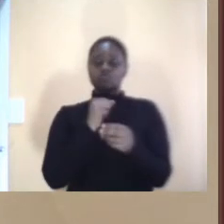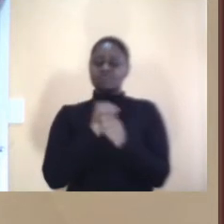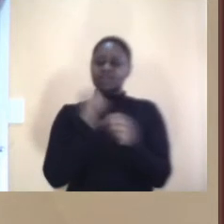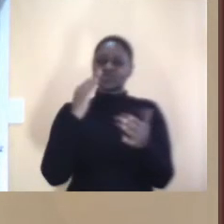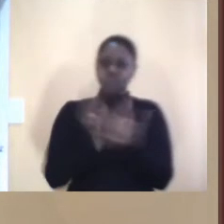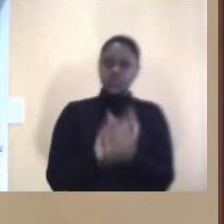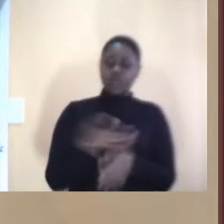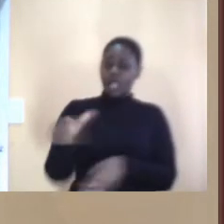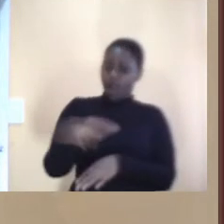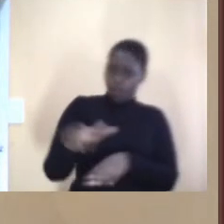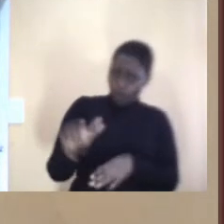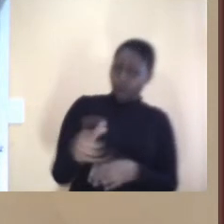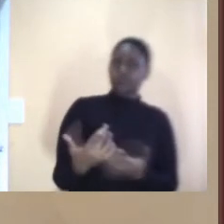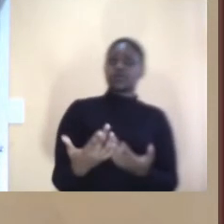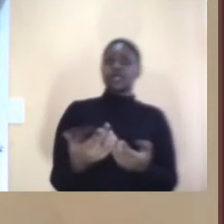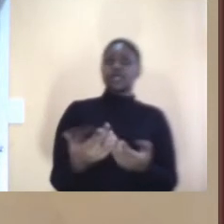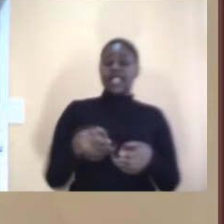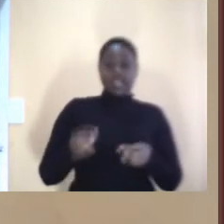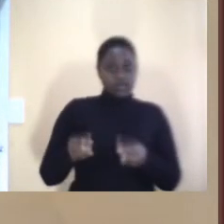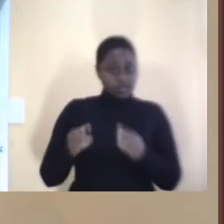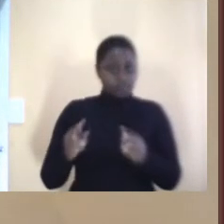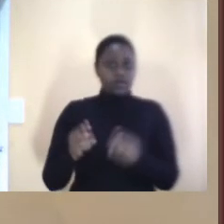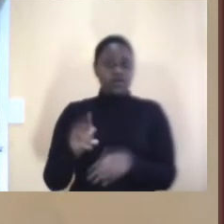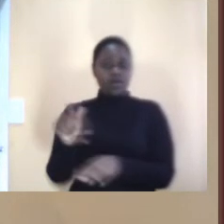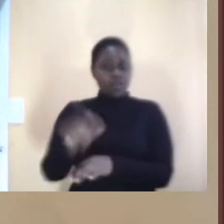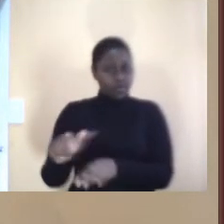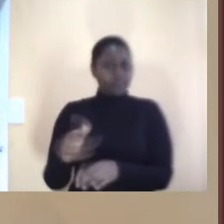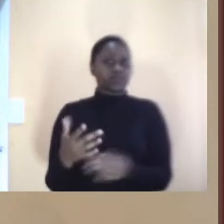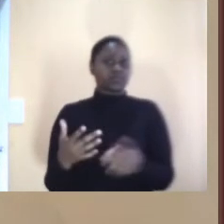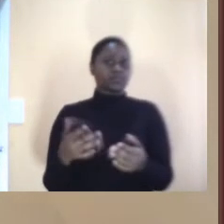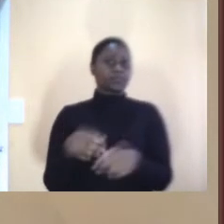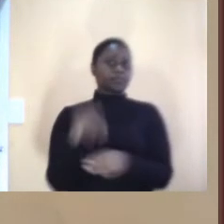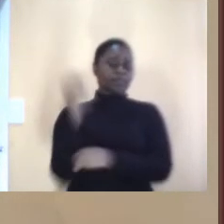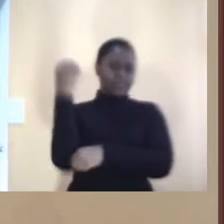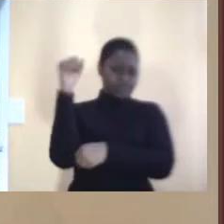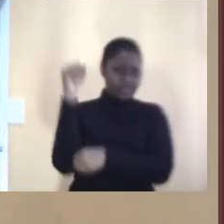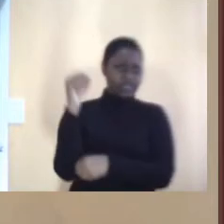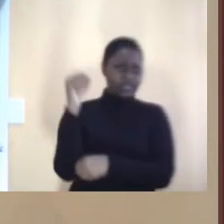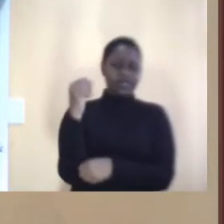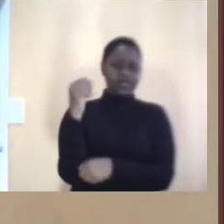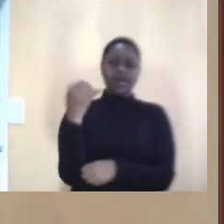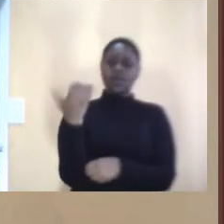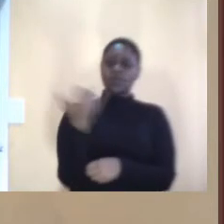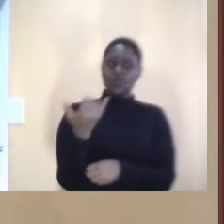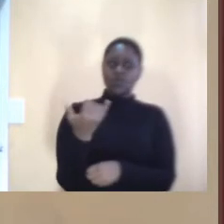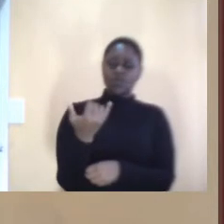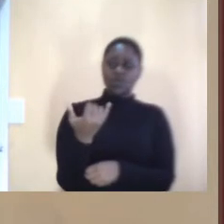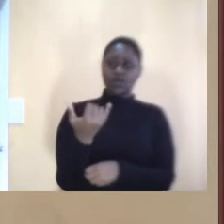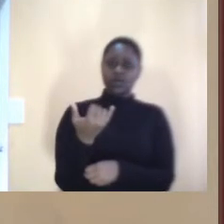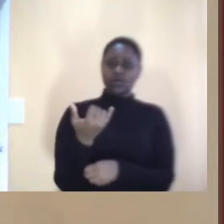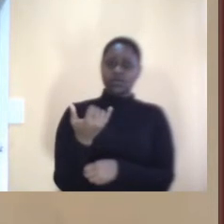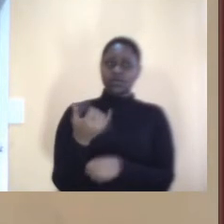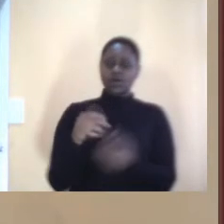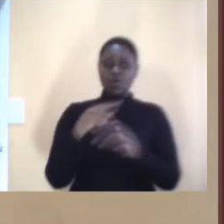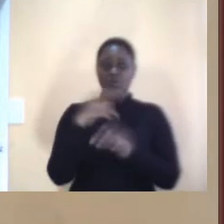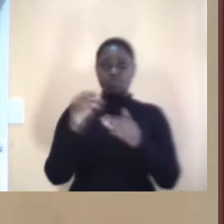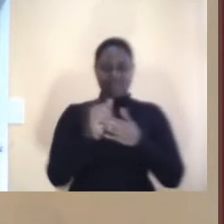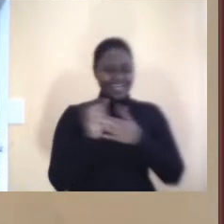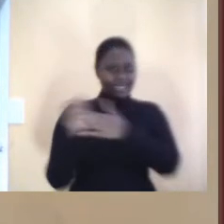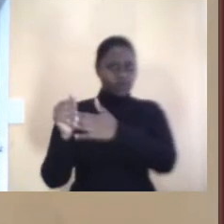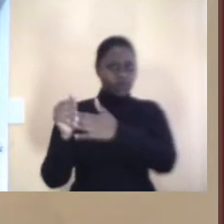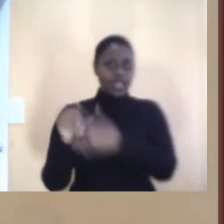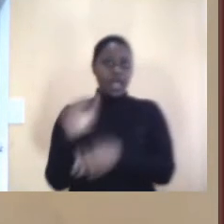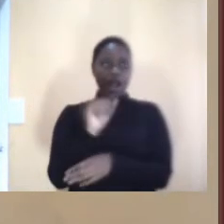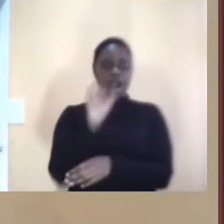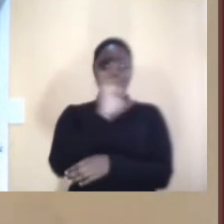manufactured local. In that way, the local manufacturing industry will suddenly boom, and our African